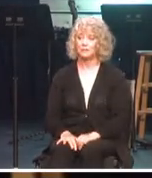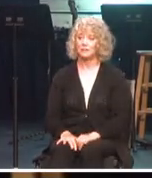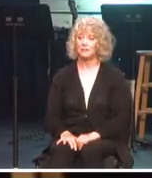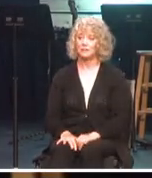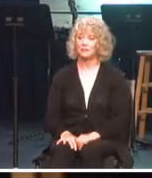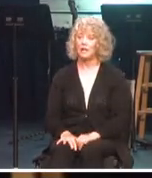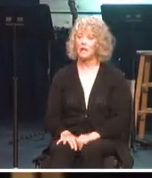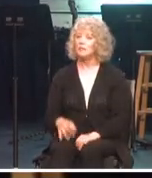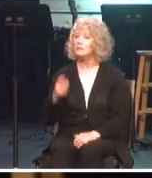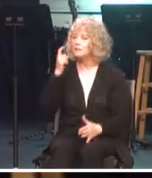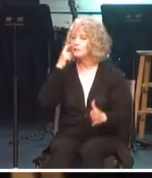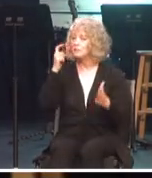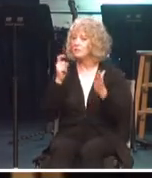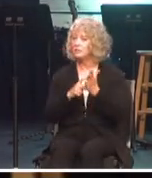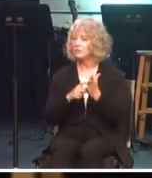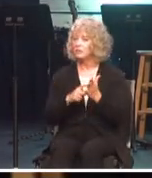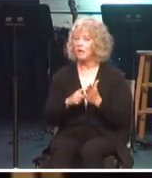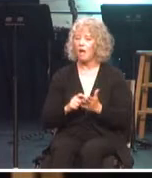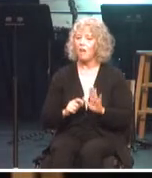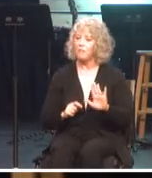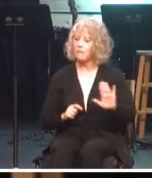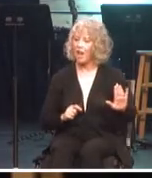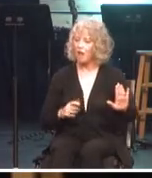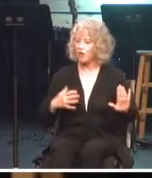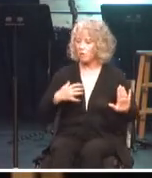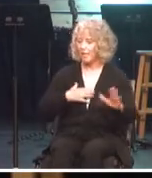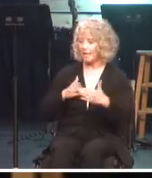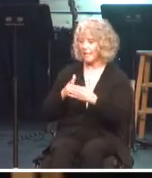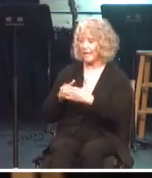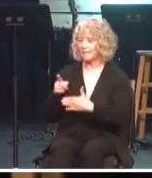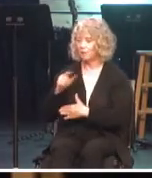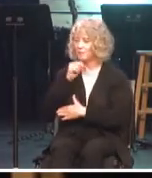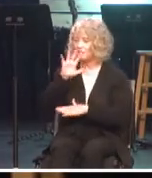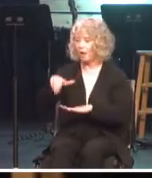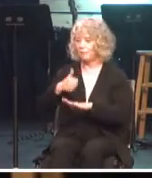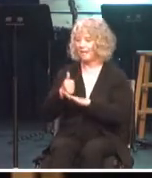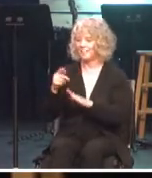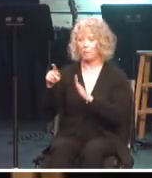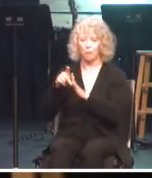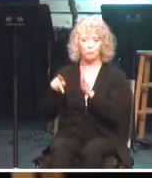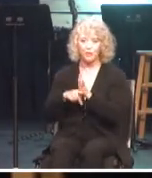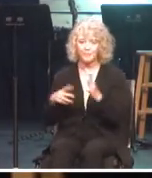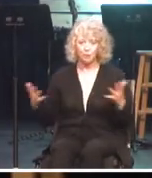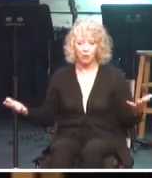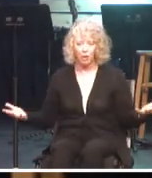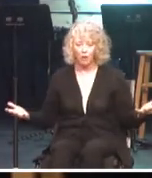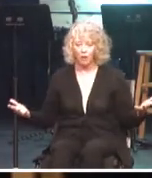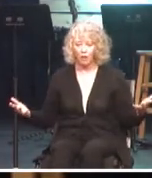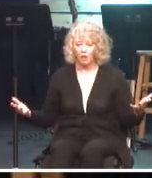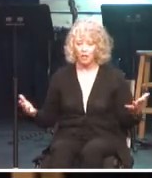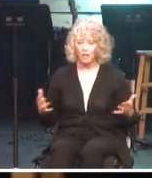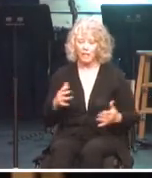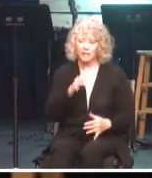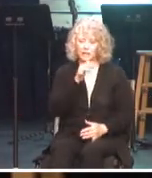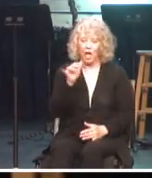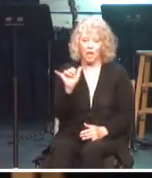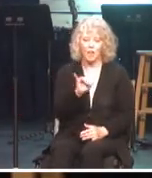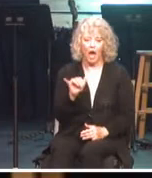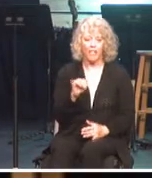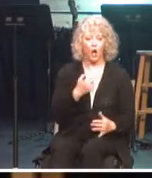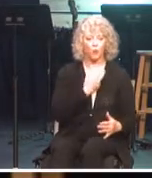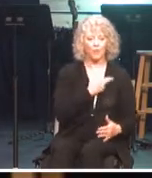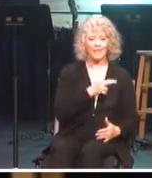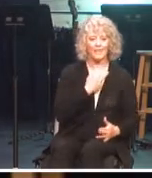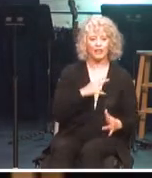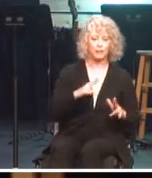And note here, their complaint against Jesus is not based upon principle. It's not a complaint based upon some